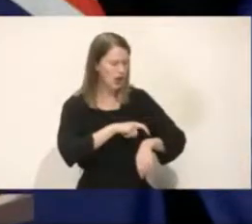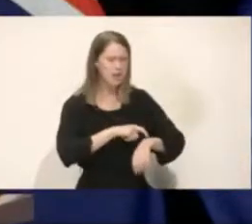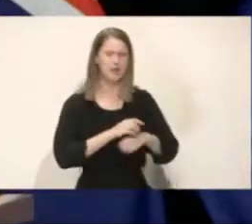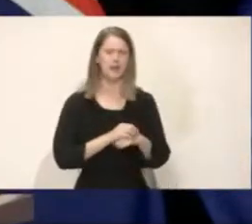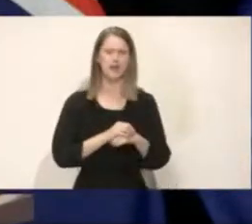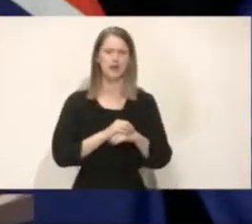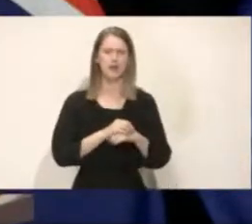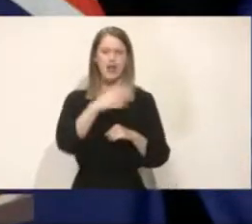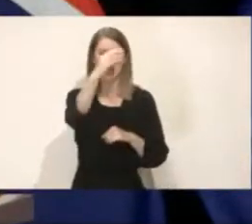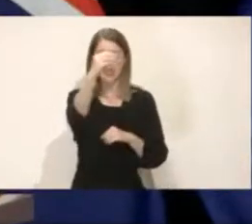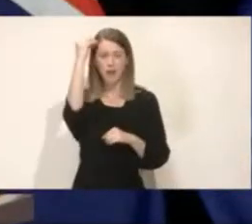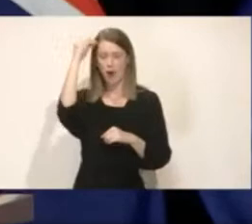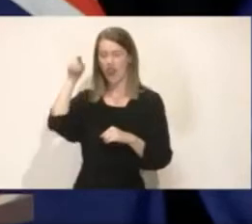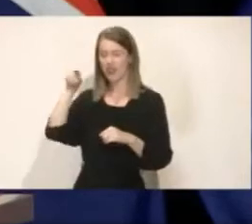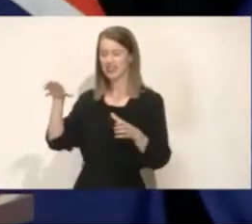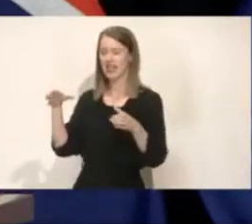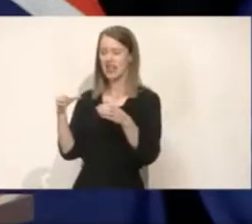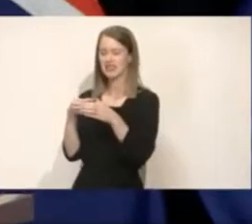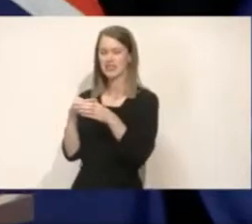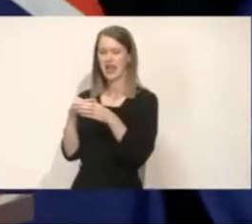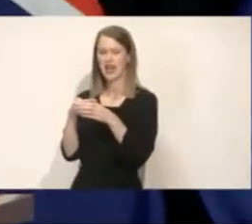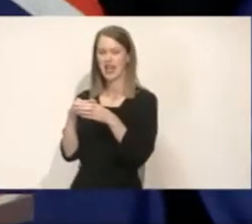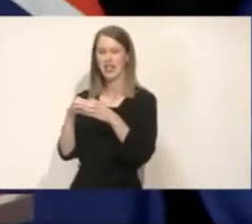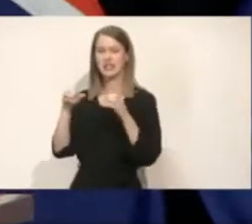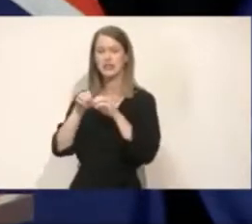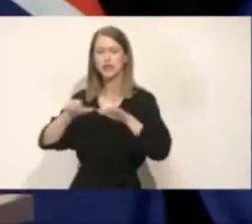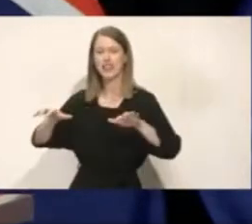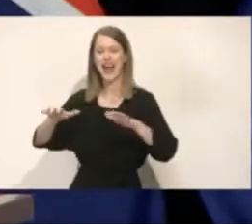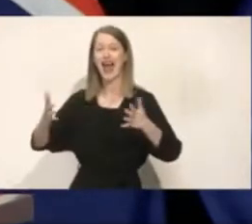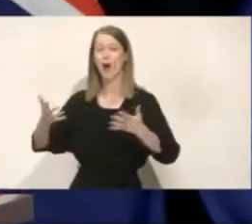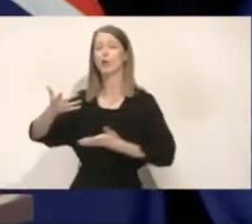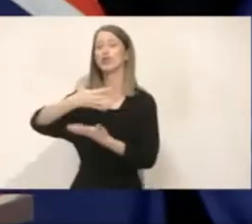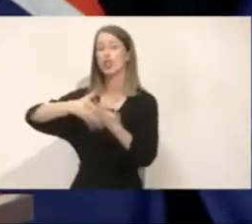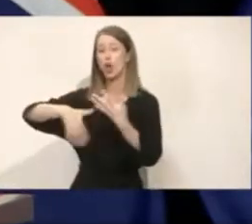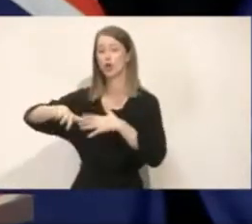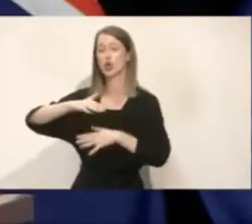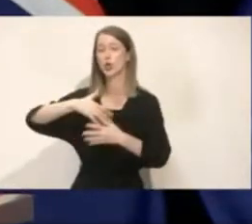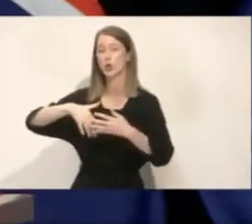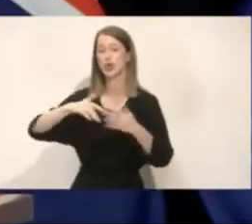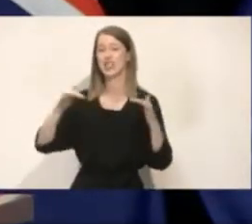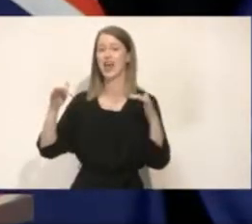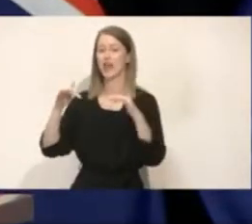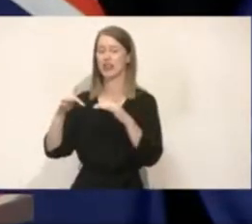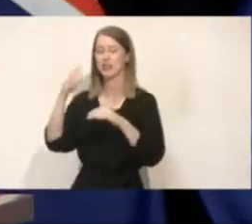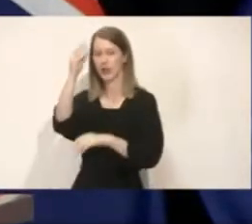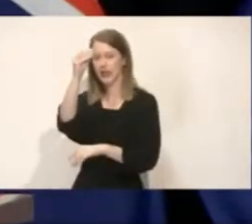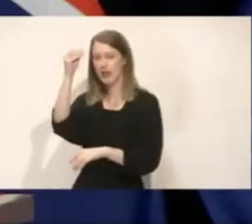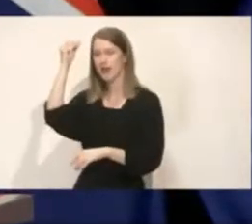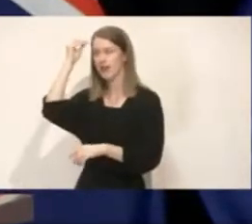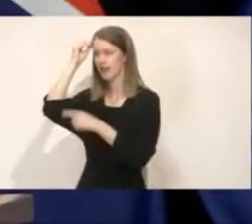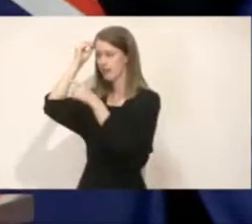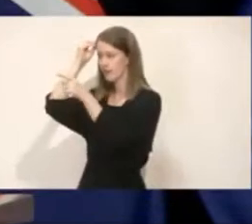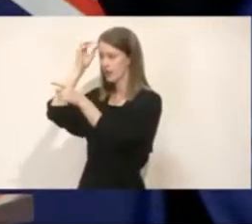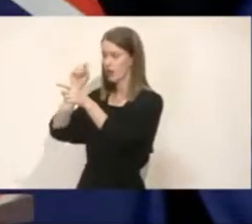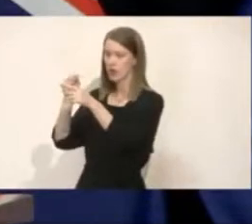cluster really has spread through social gatherings, and that was something that we were very, very mindful of. Debate about sectioning off the